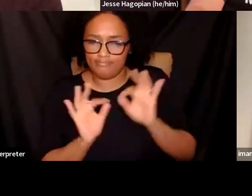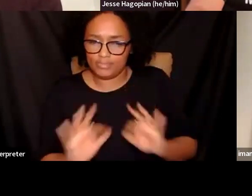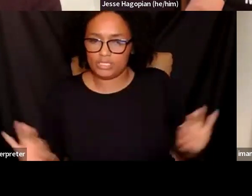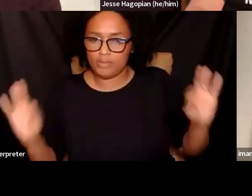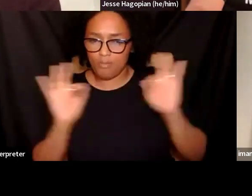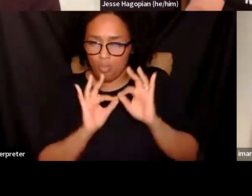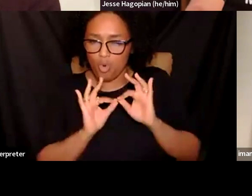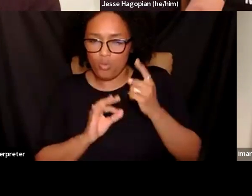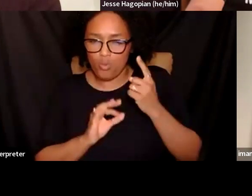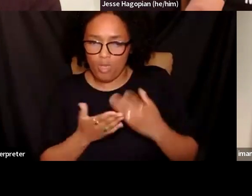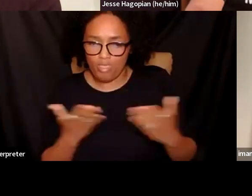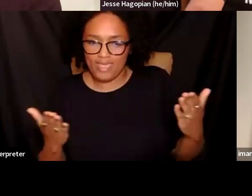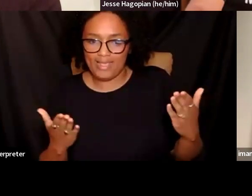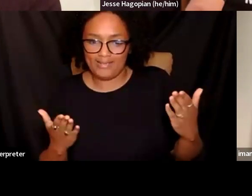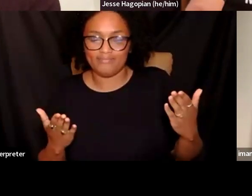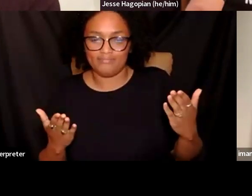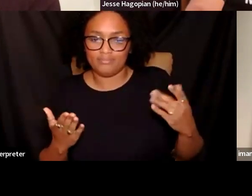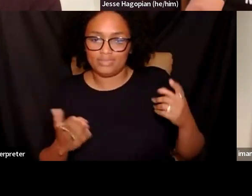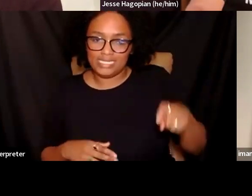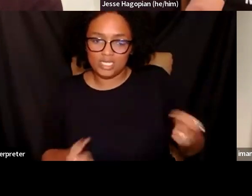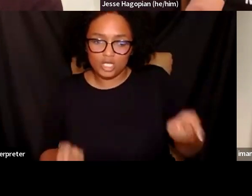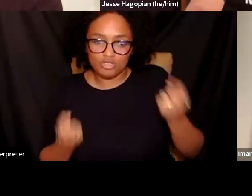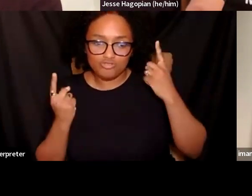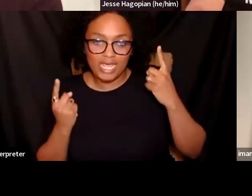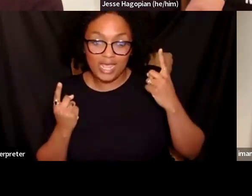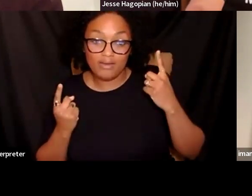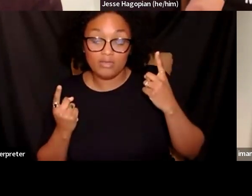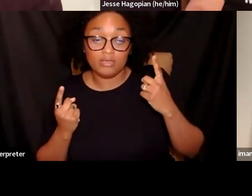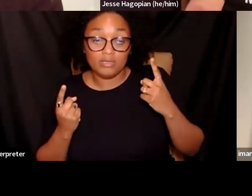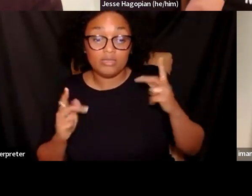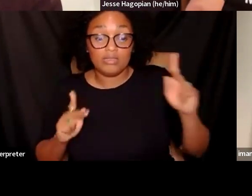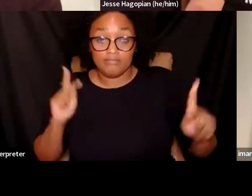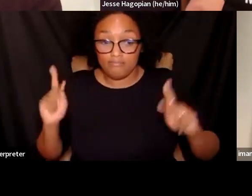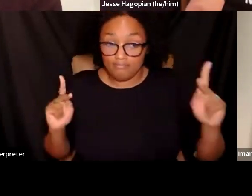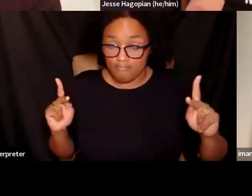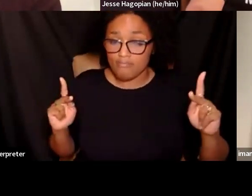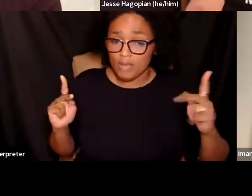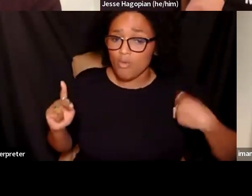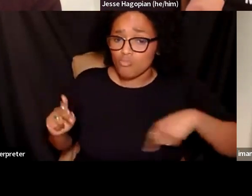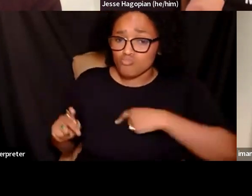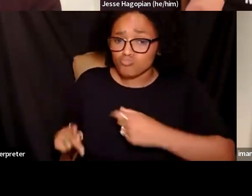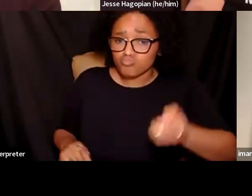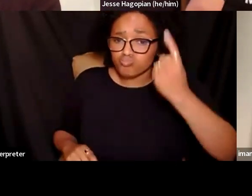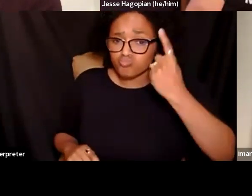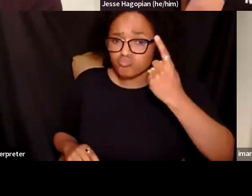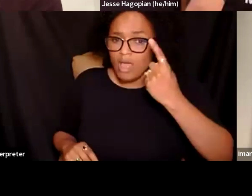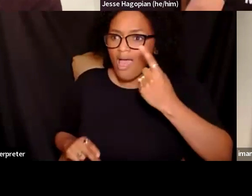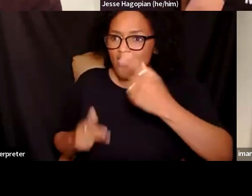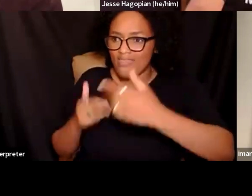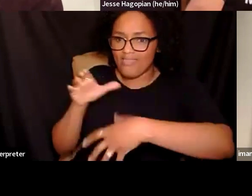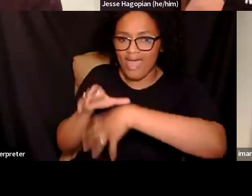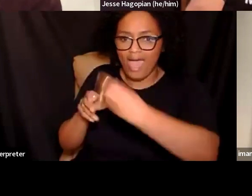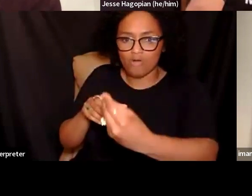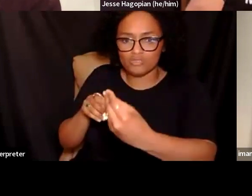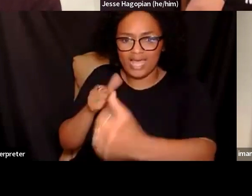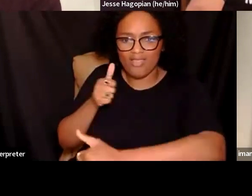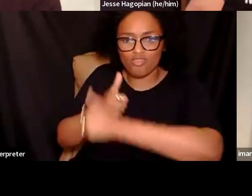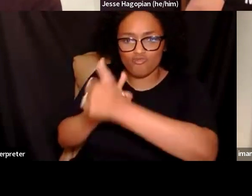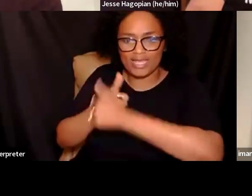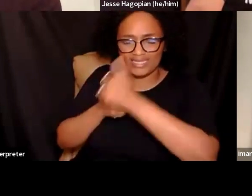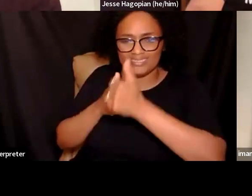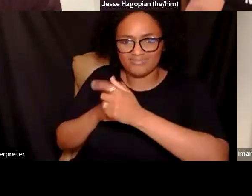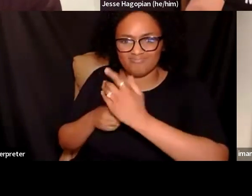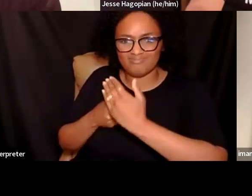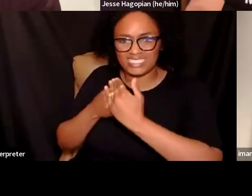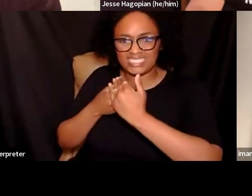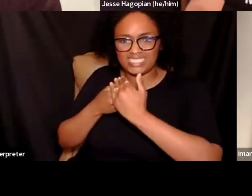would say. These are folks, they're aware that they're having to respond to external threats, but they're also imagining a world that doesn't exist, and that's what